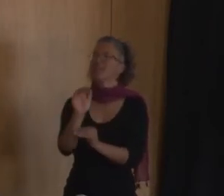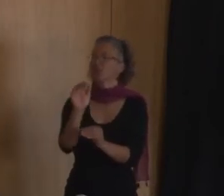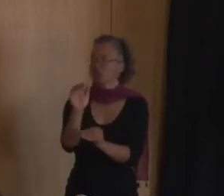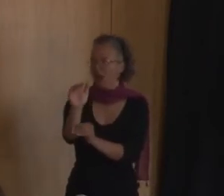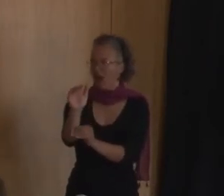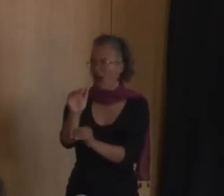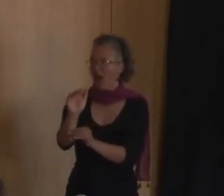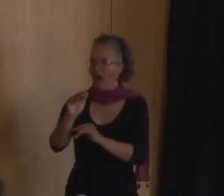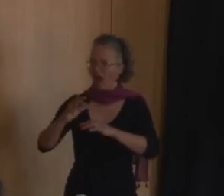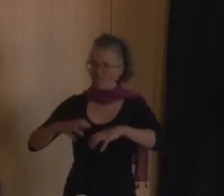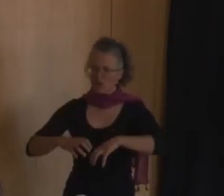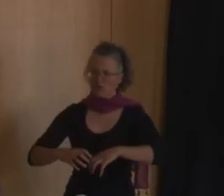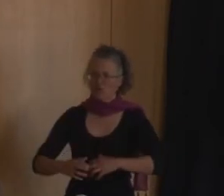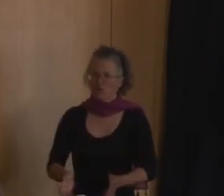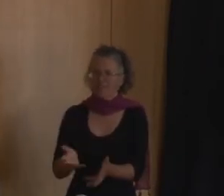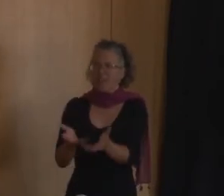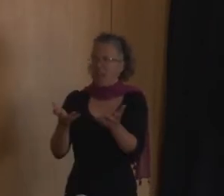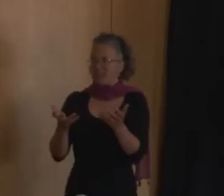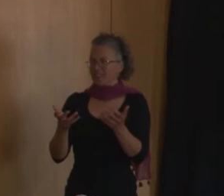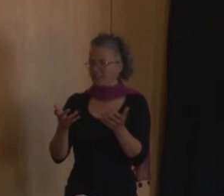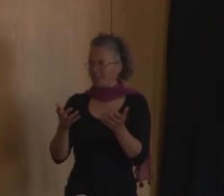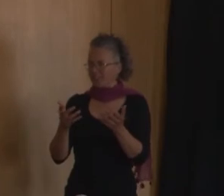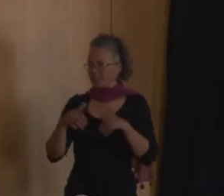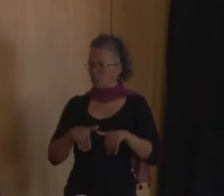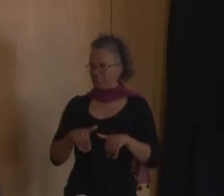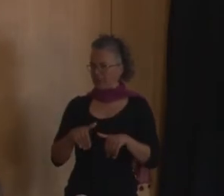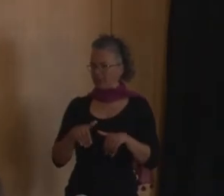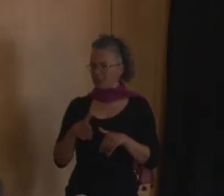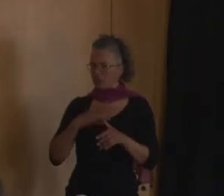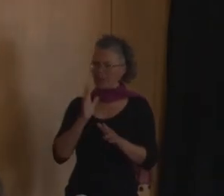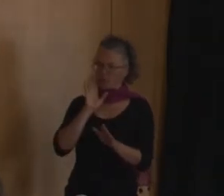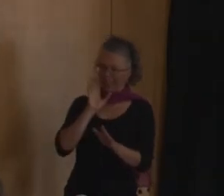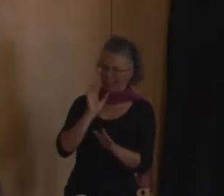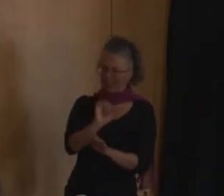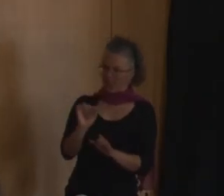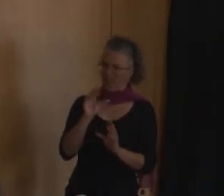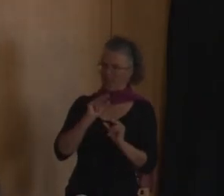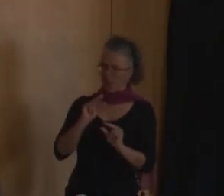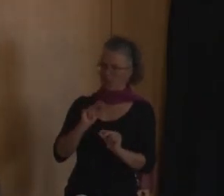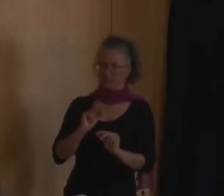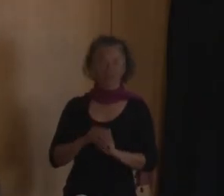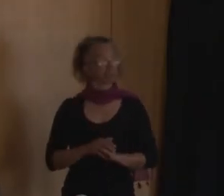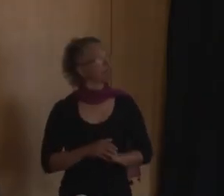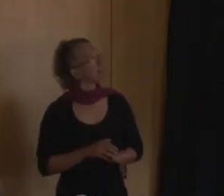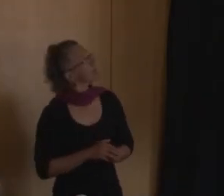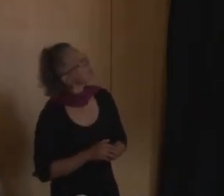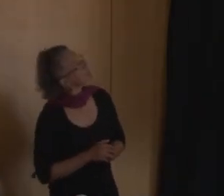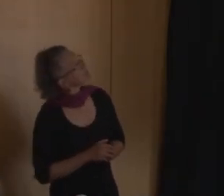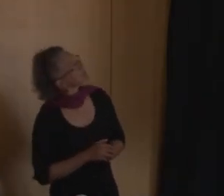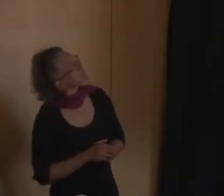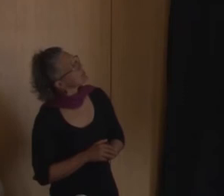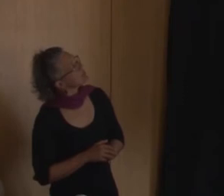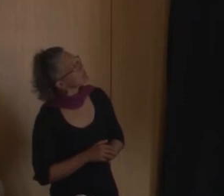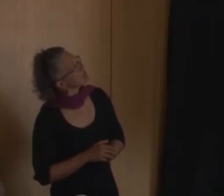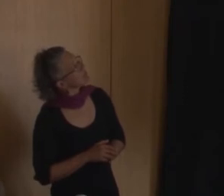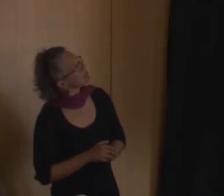with content, so ensuring their stories and their voices are heard. So these are the interpretive principles we